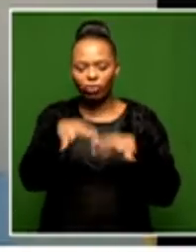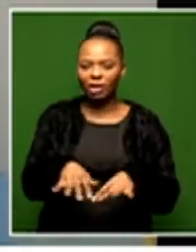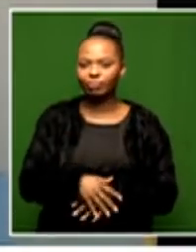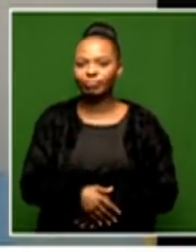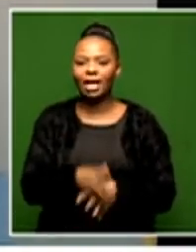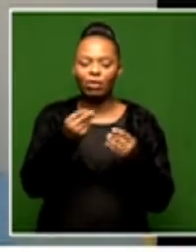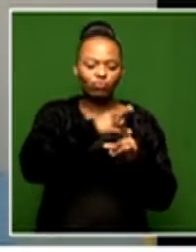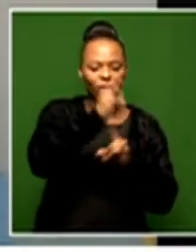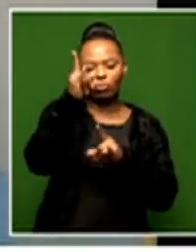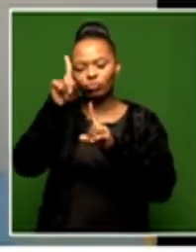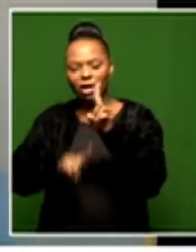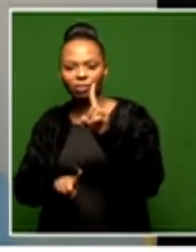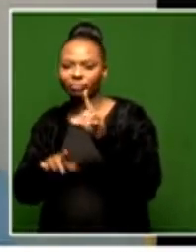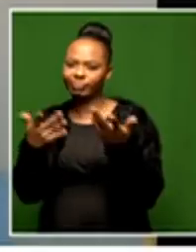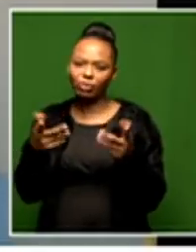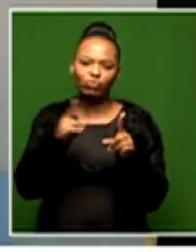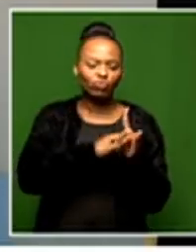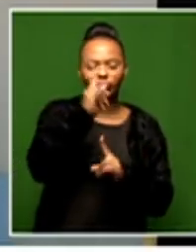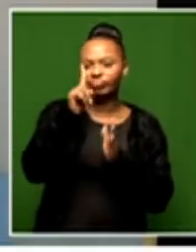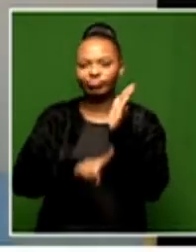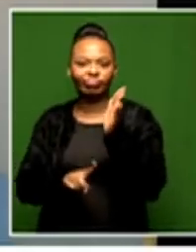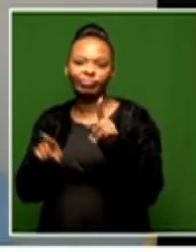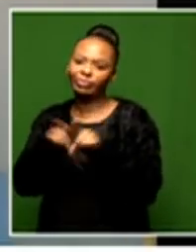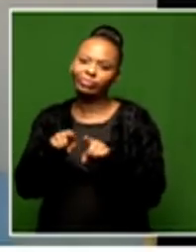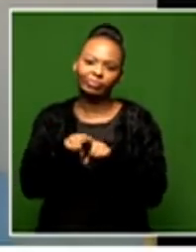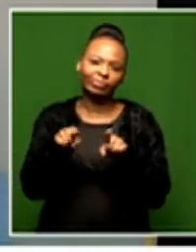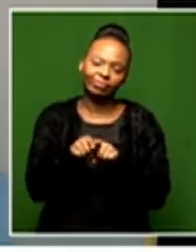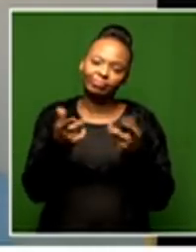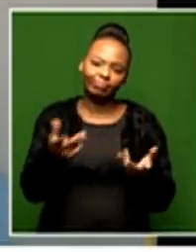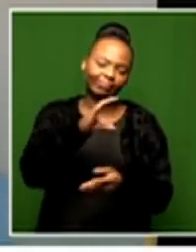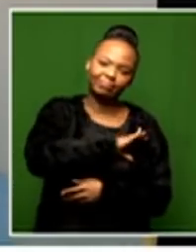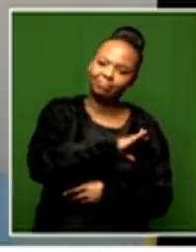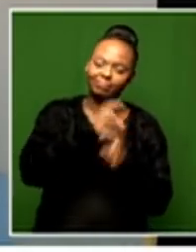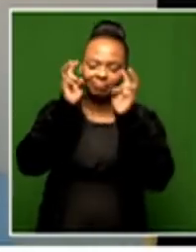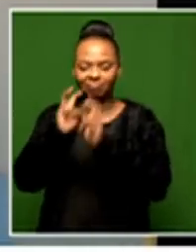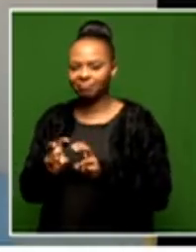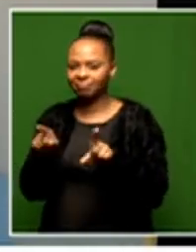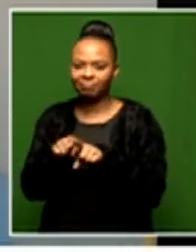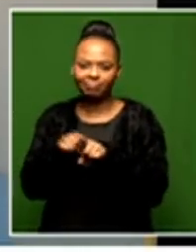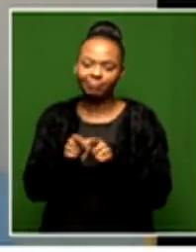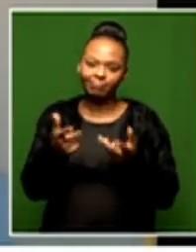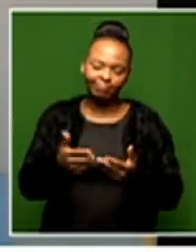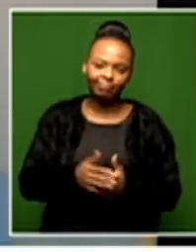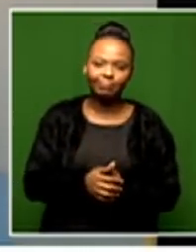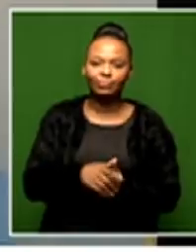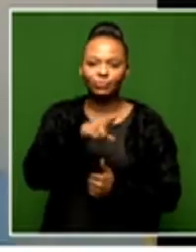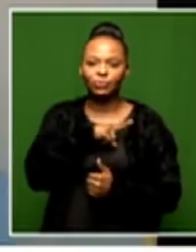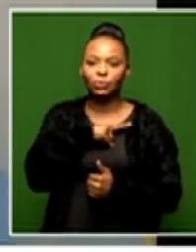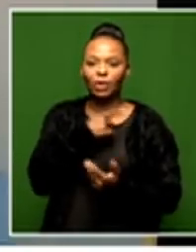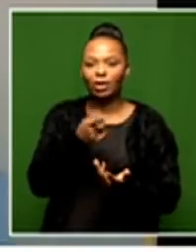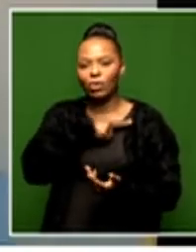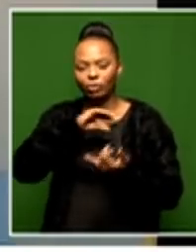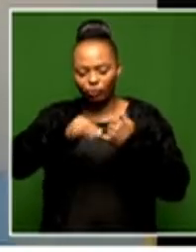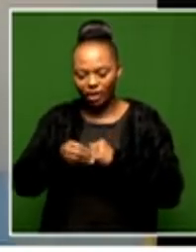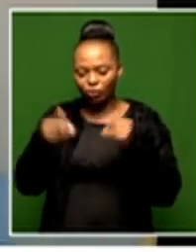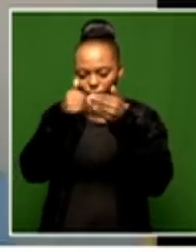and winners between different types of customers. We've already talked very little bit about the inclining block.